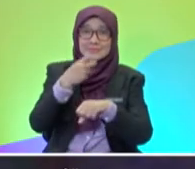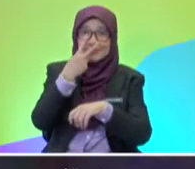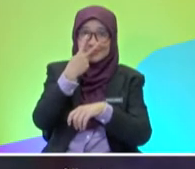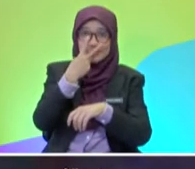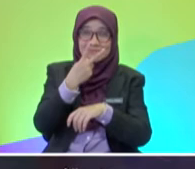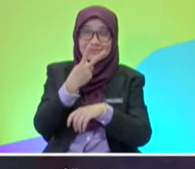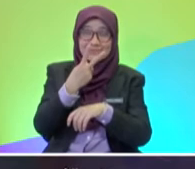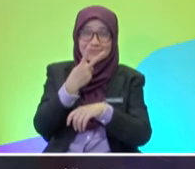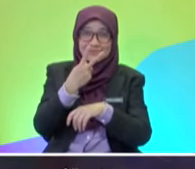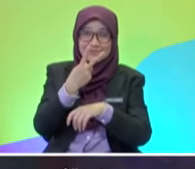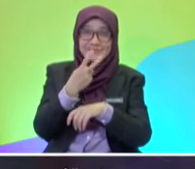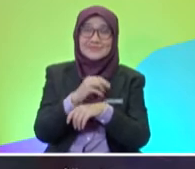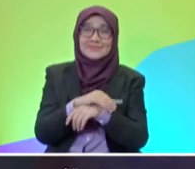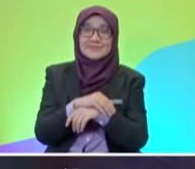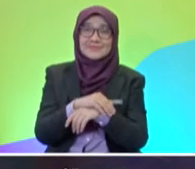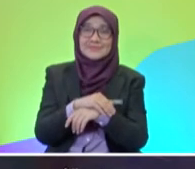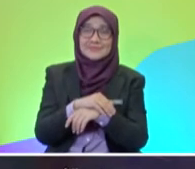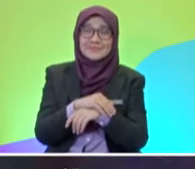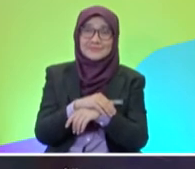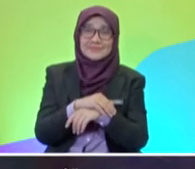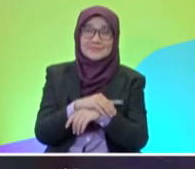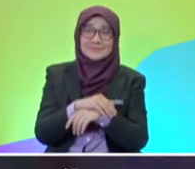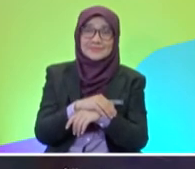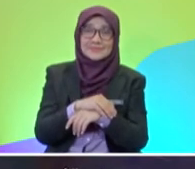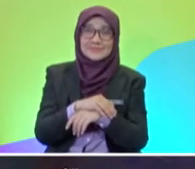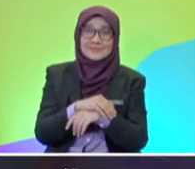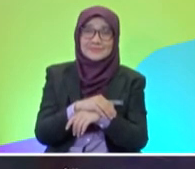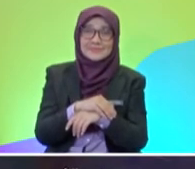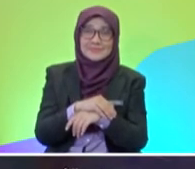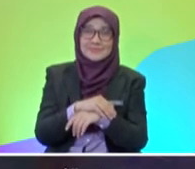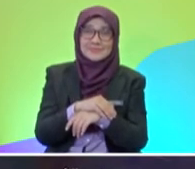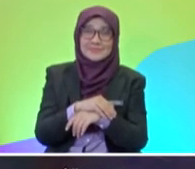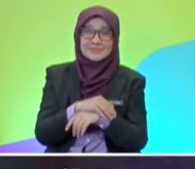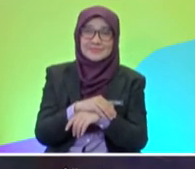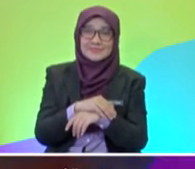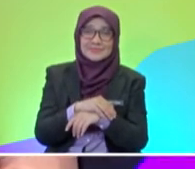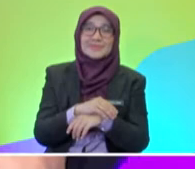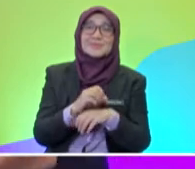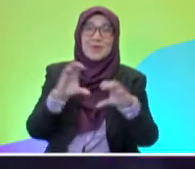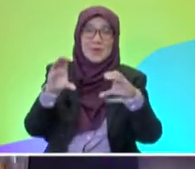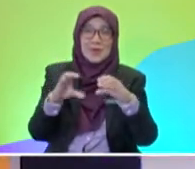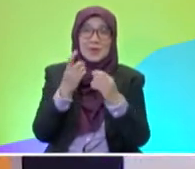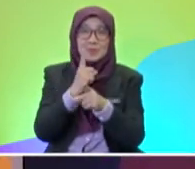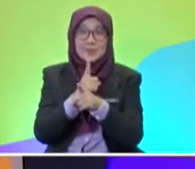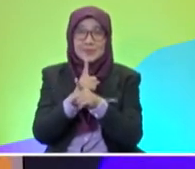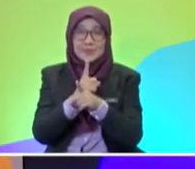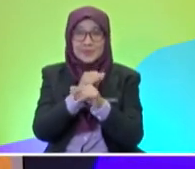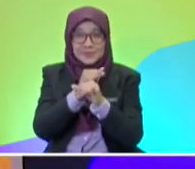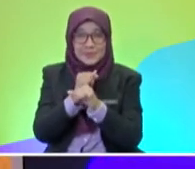neat. Okay, let me show you. Oh, do it very carefully and cautiously. So